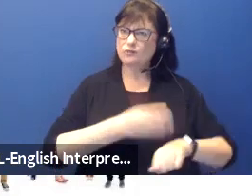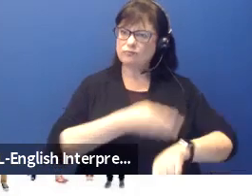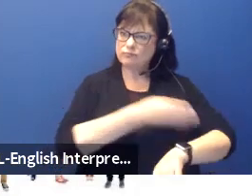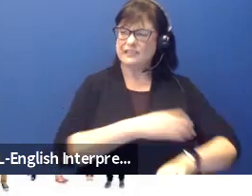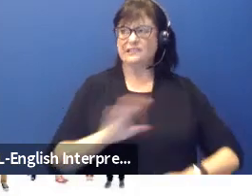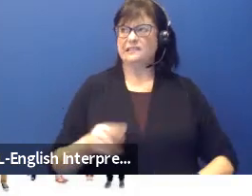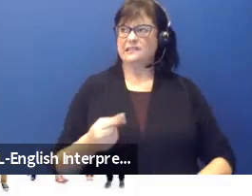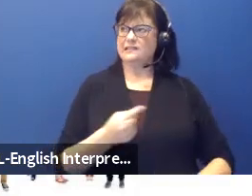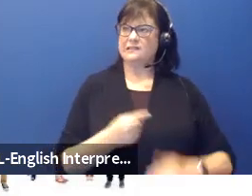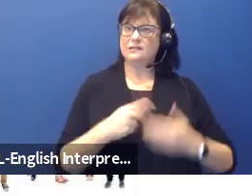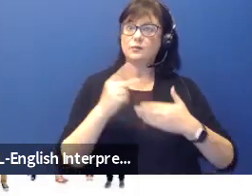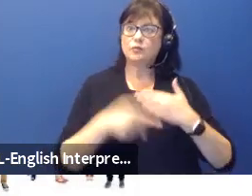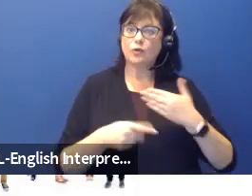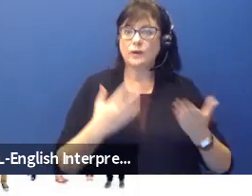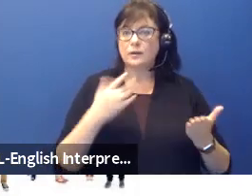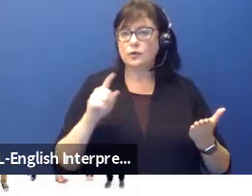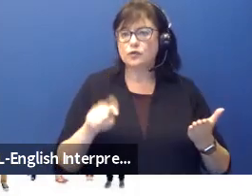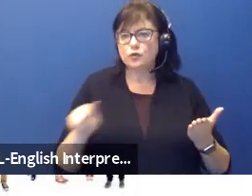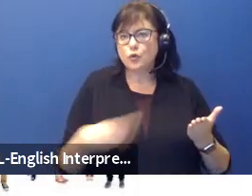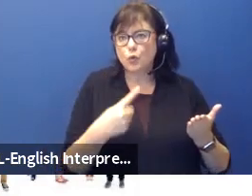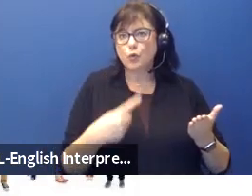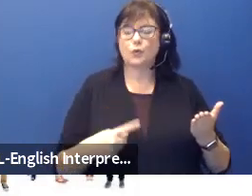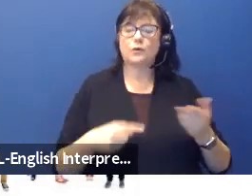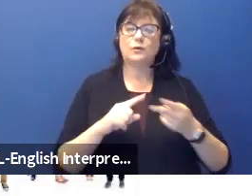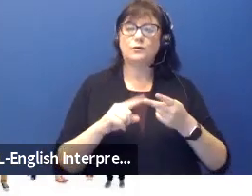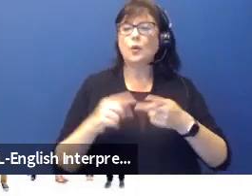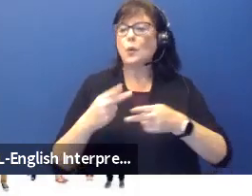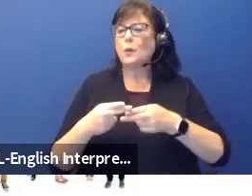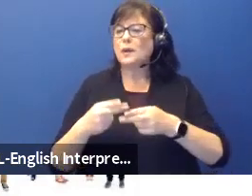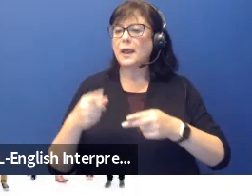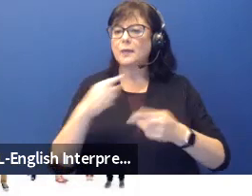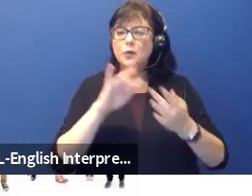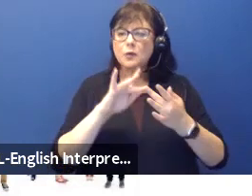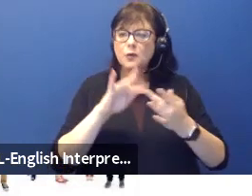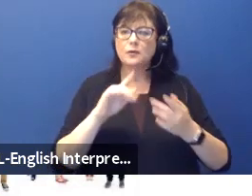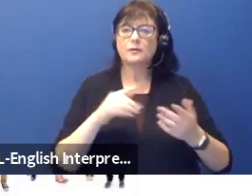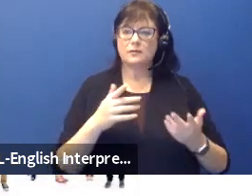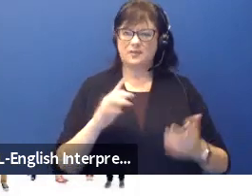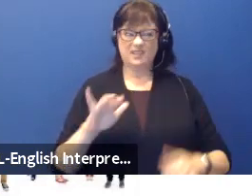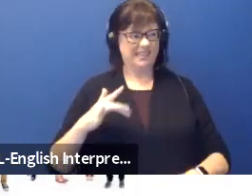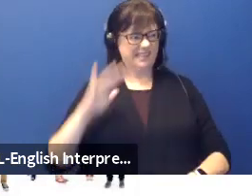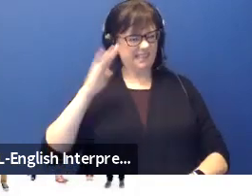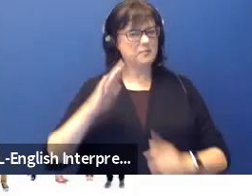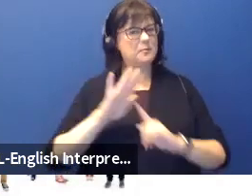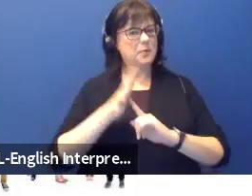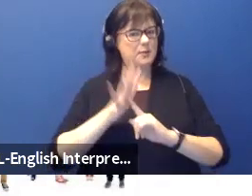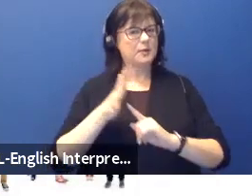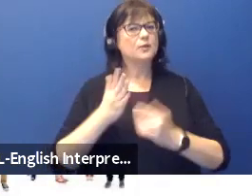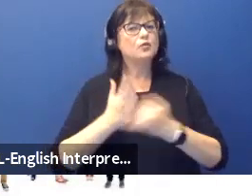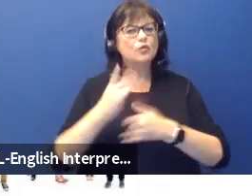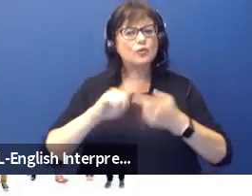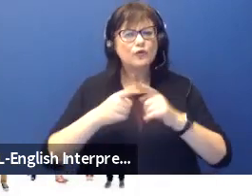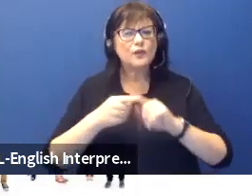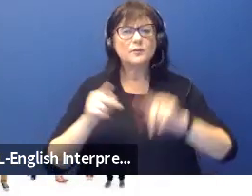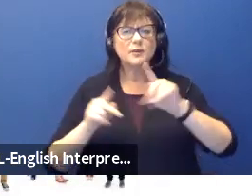you contact Mike at this program, or why don't you go online and have a look at their website. So I think it's great that we have